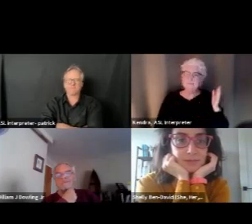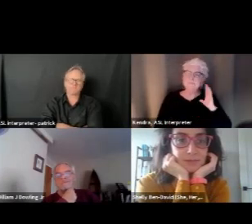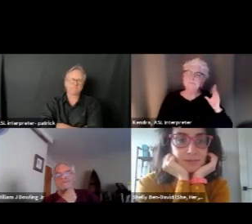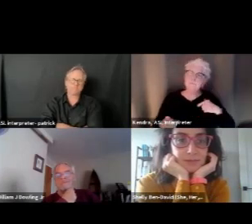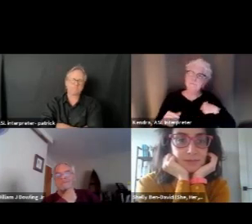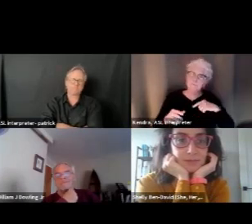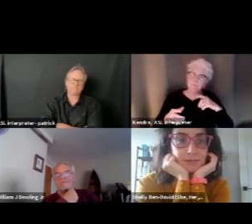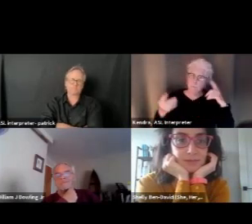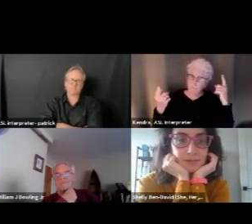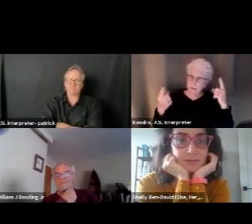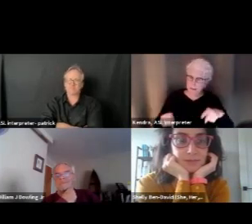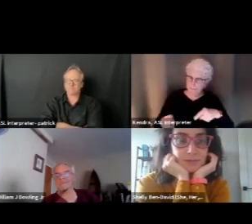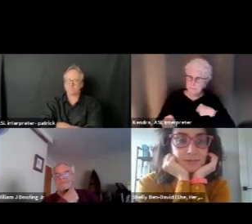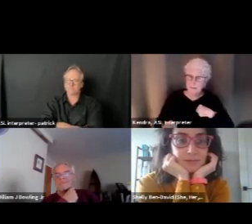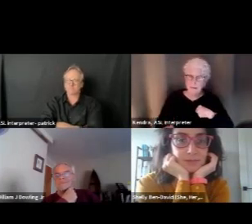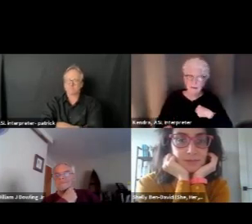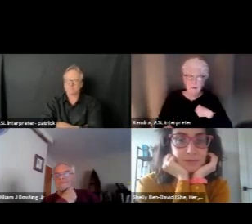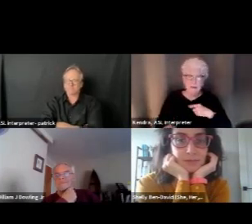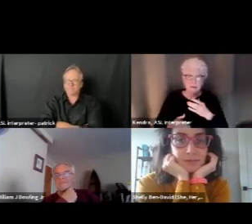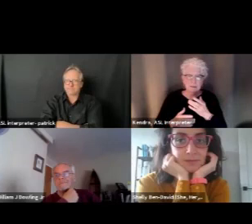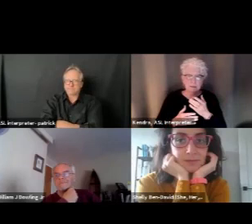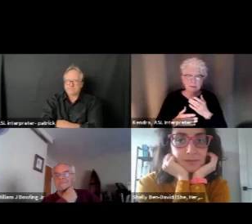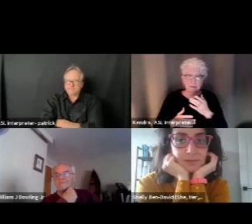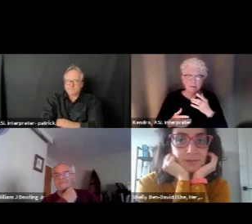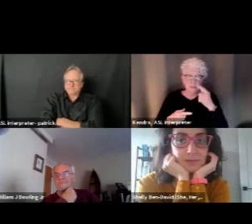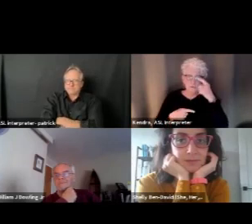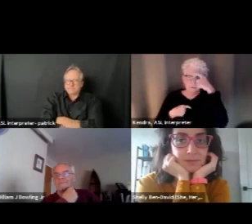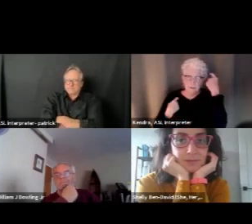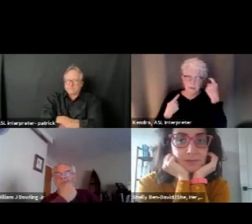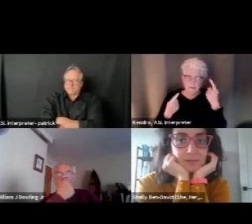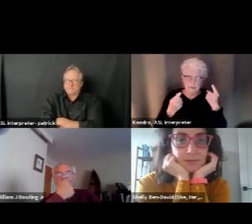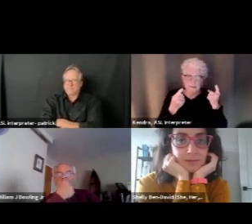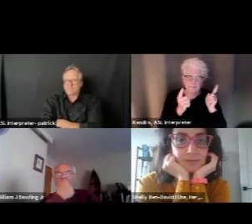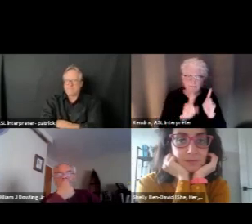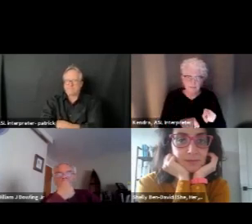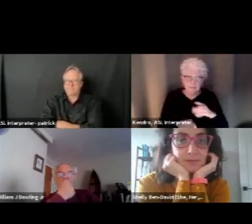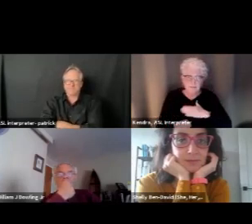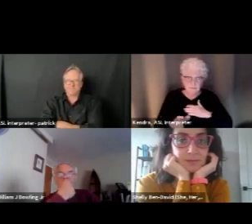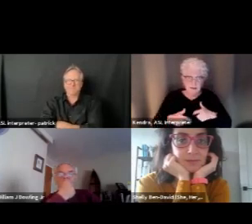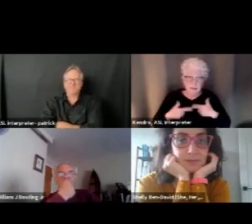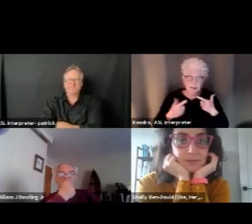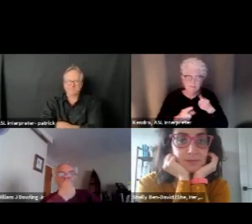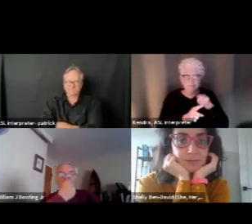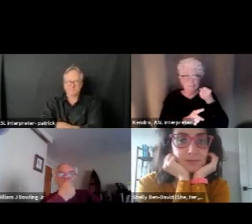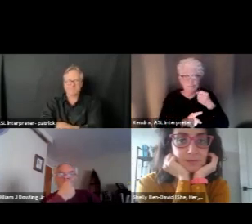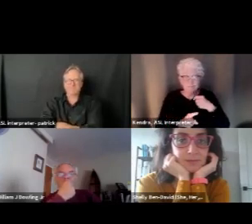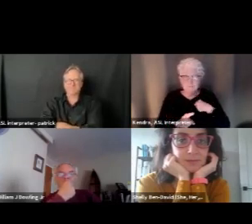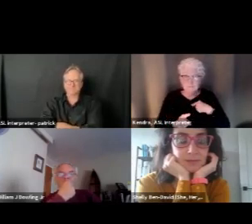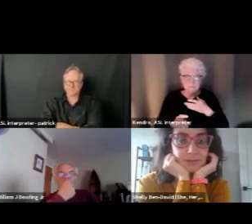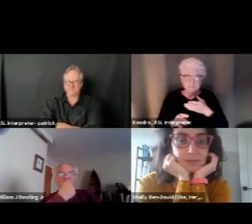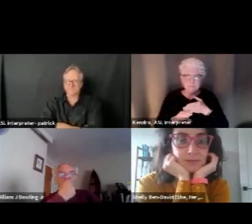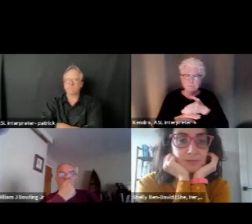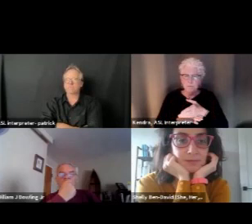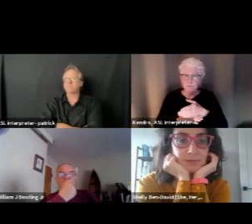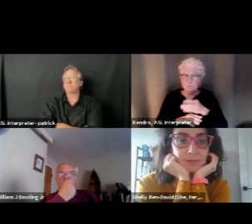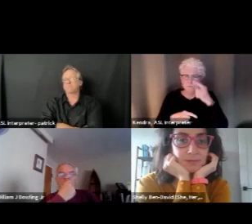was experiencing somewhat of a traumatic event, and I somehow managed to be in a post-traumatic growth